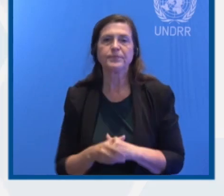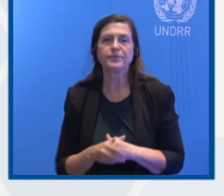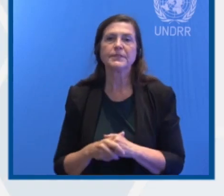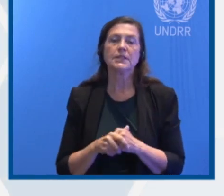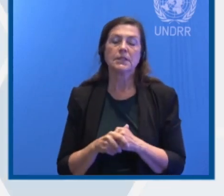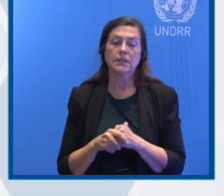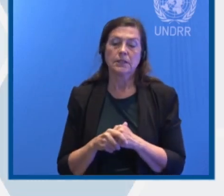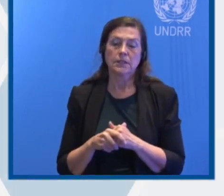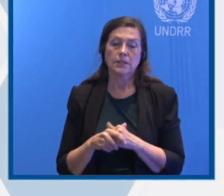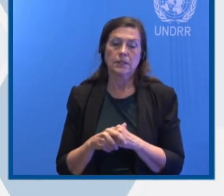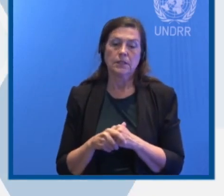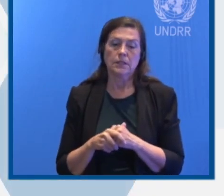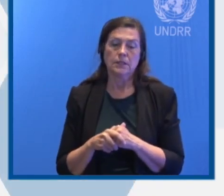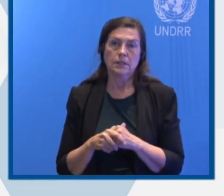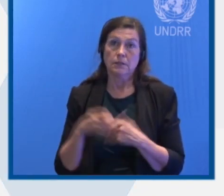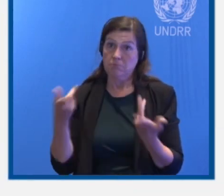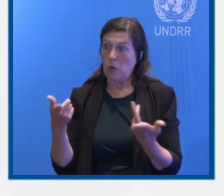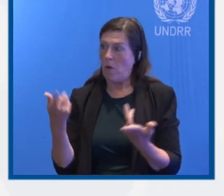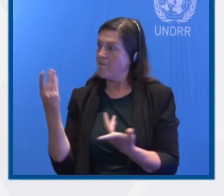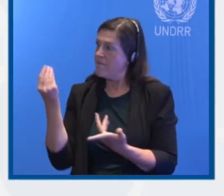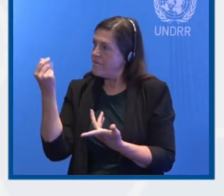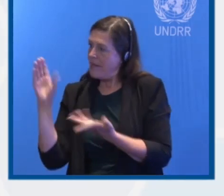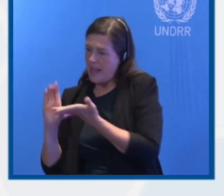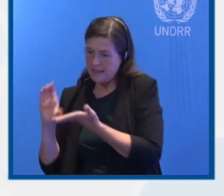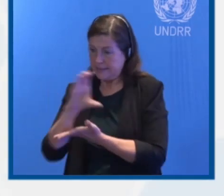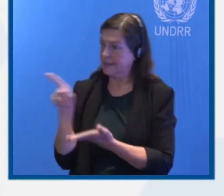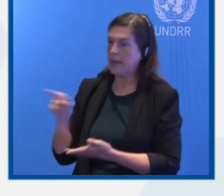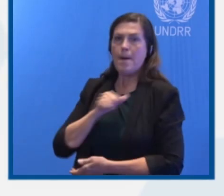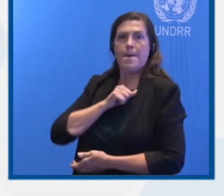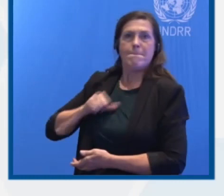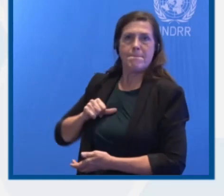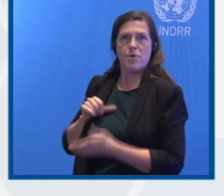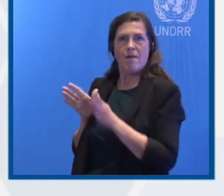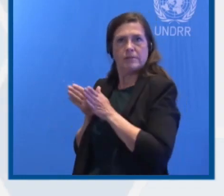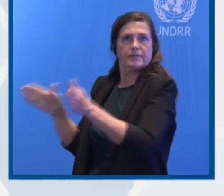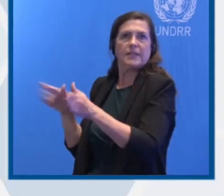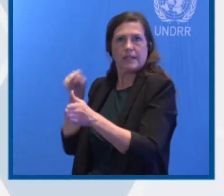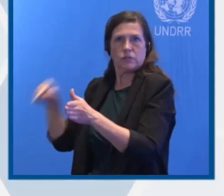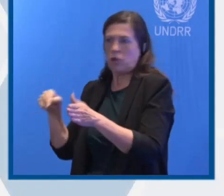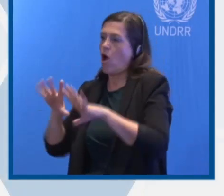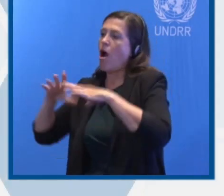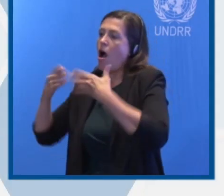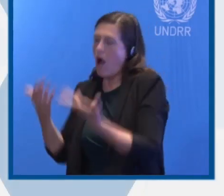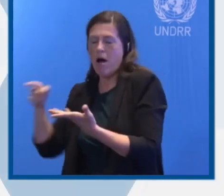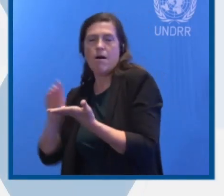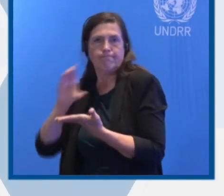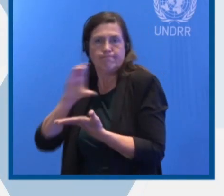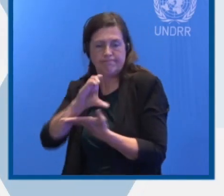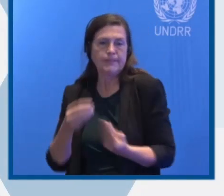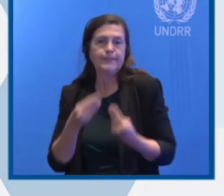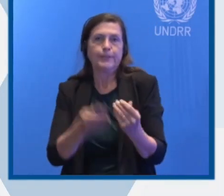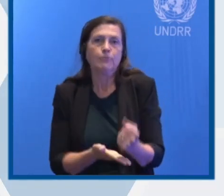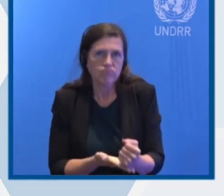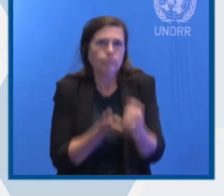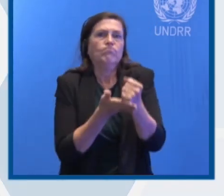investment to meet the financing needs of infrastructure systems and then making them resilient to physical